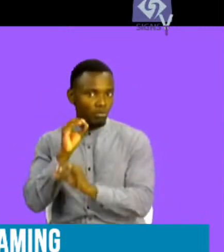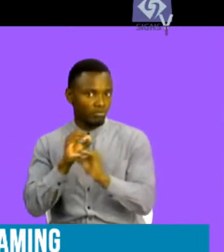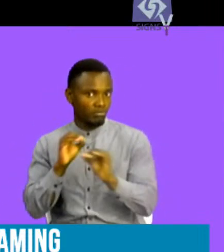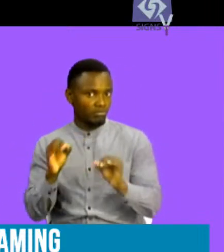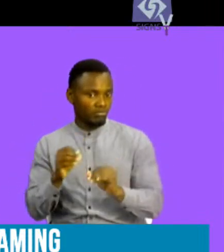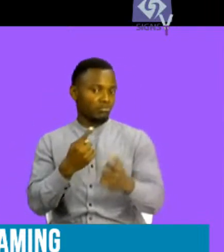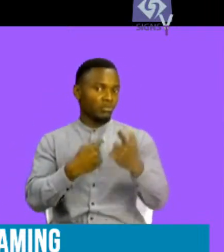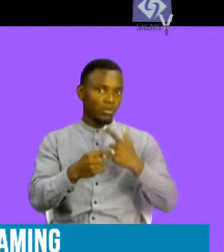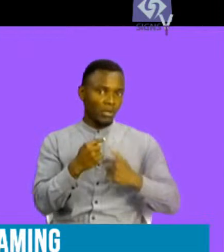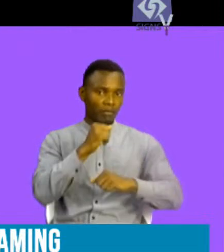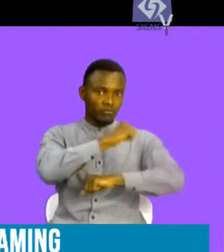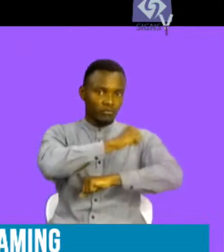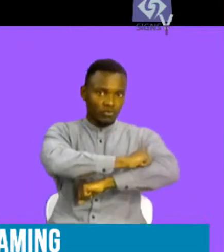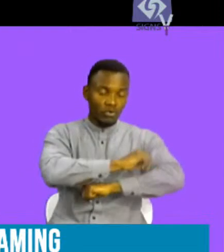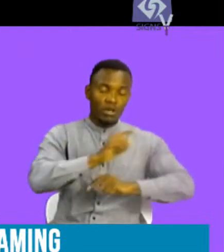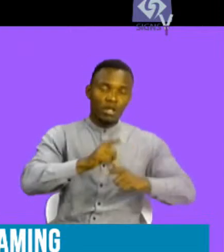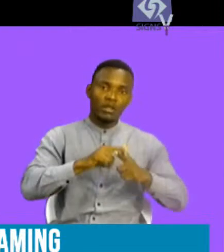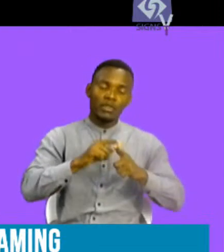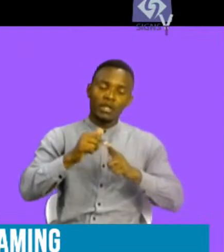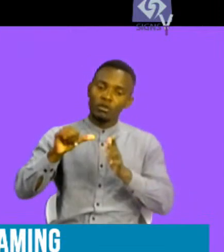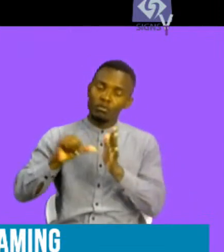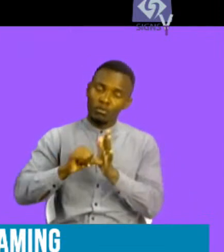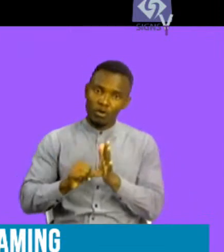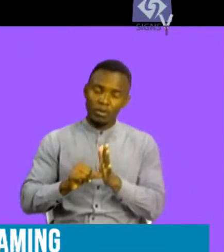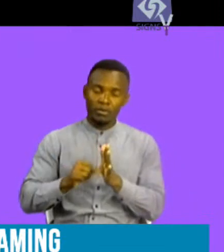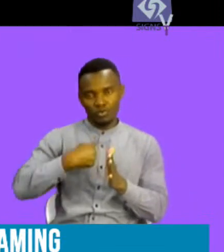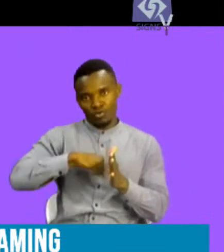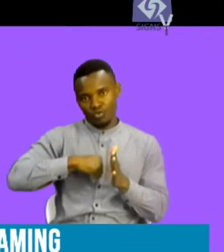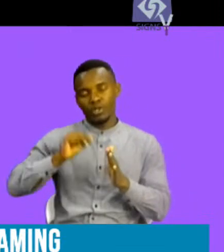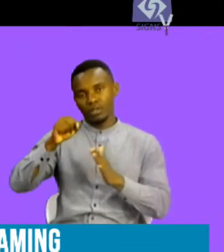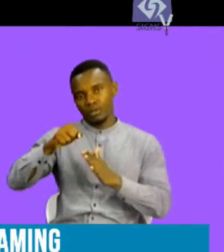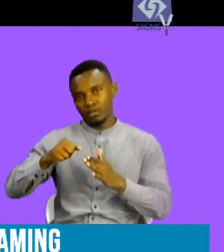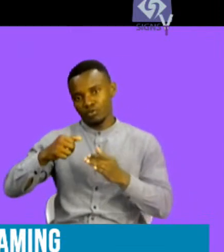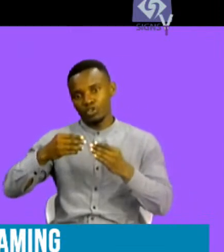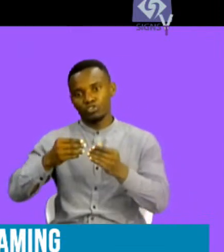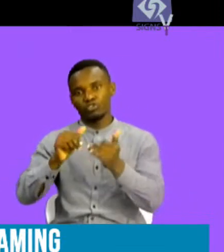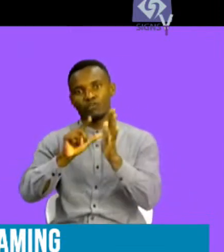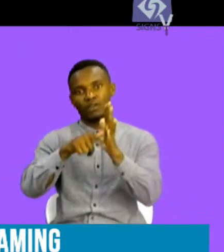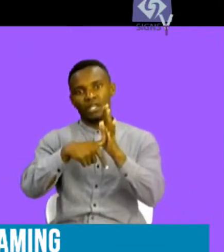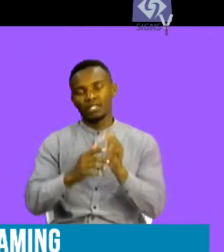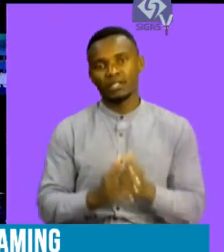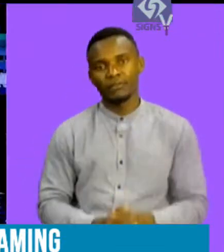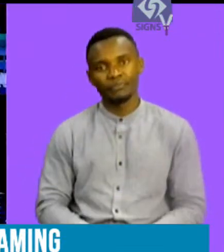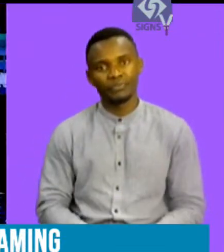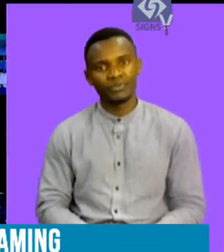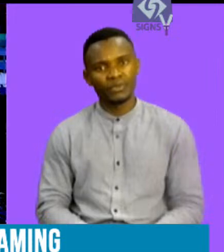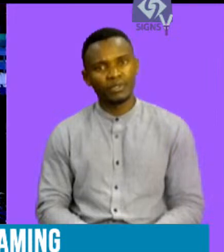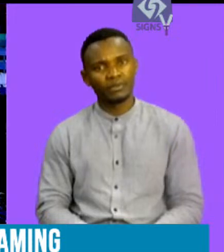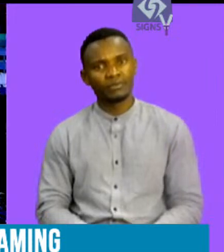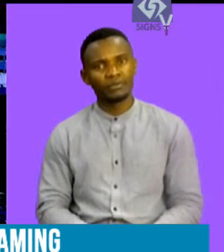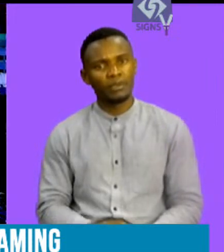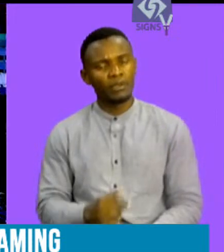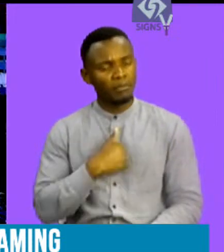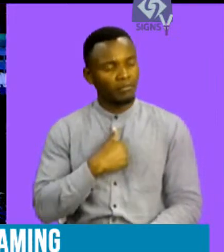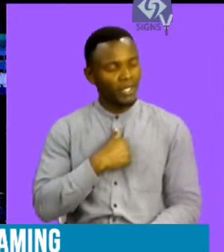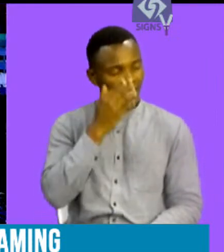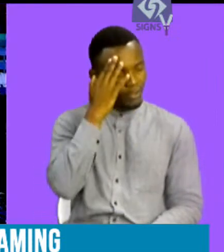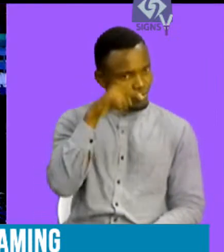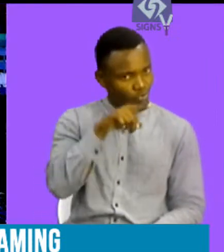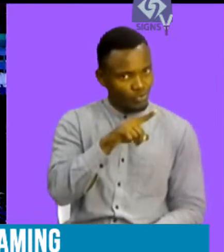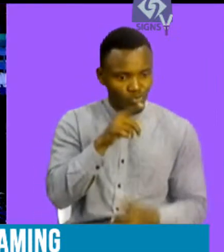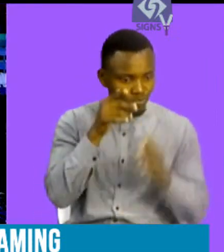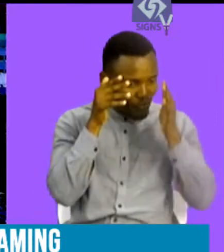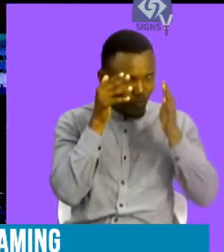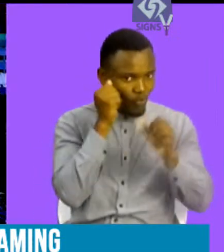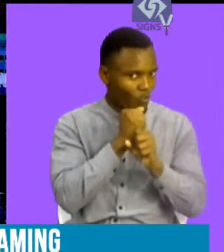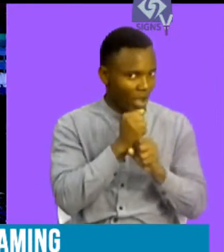problem that can be solved later, we are pushing on that. Yeah. Mr. Kabanya, I understand your forte is not education, but probably you